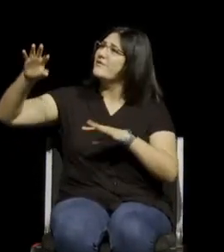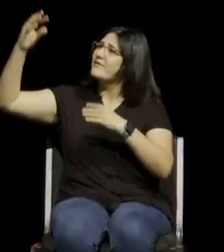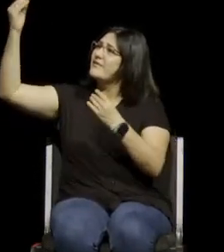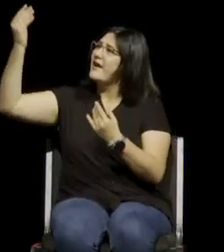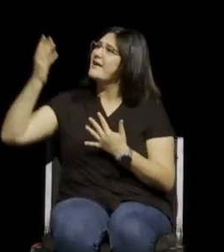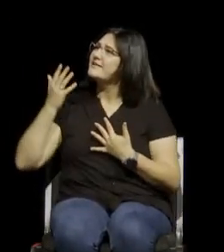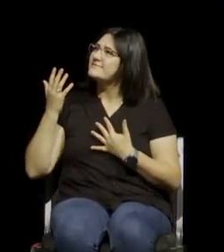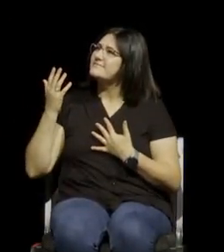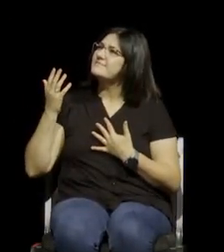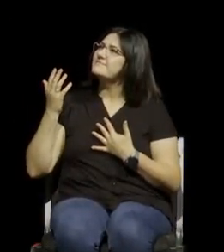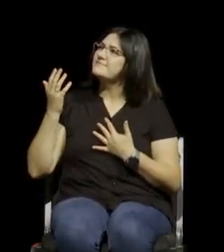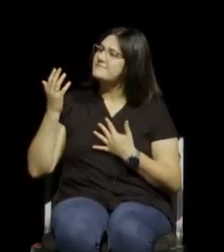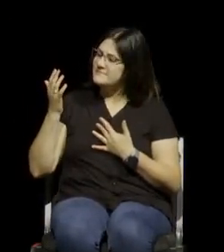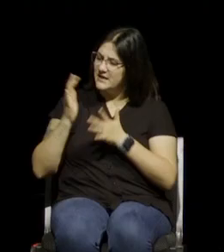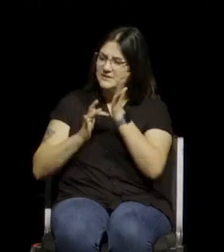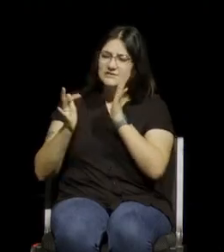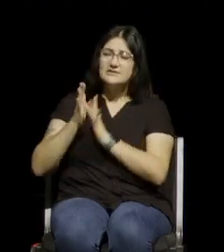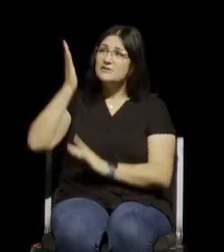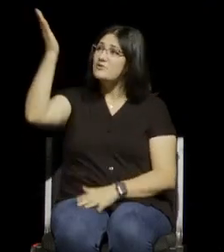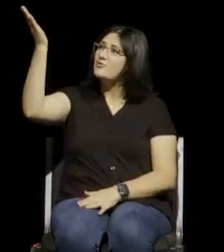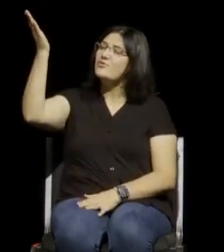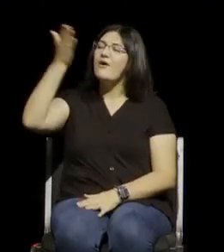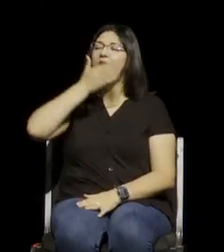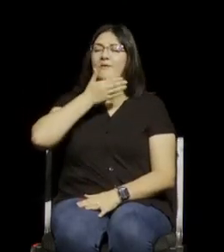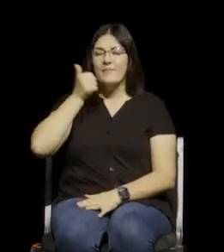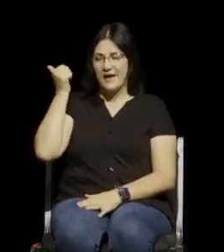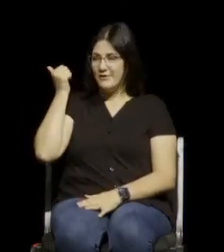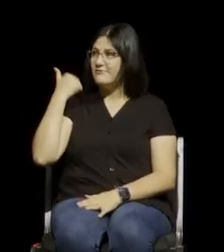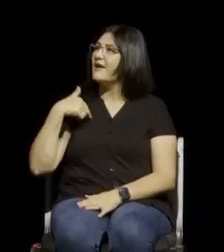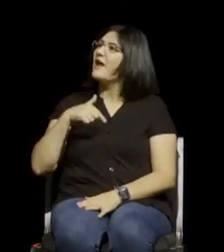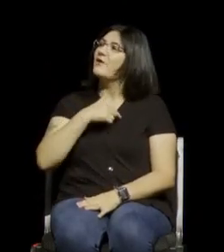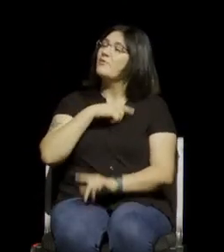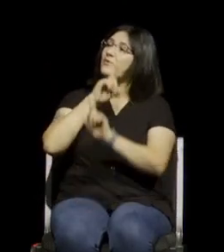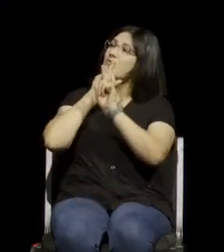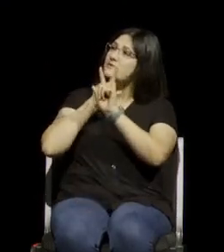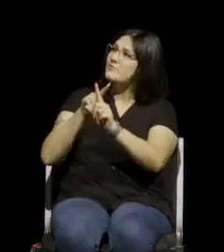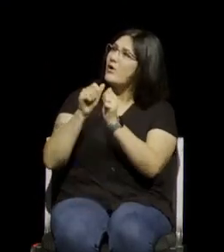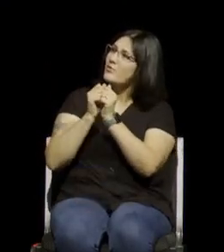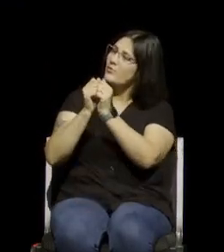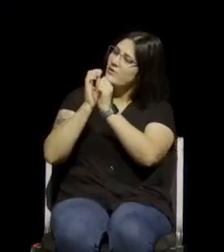light. Jesus, you are better. And we respond in